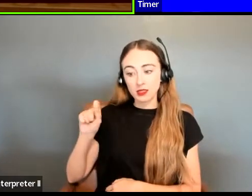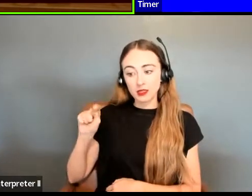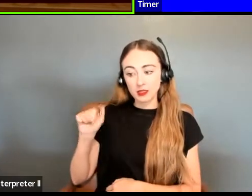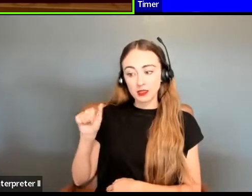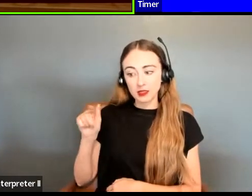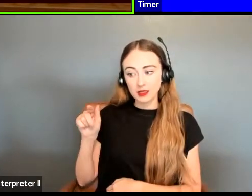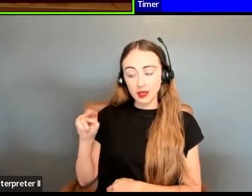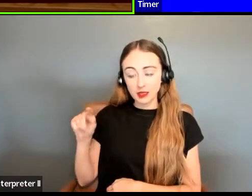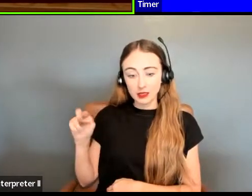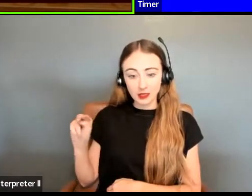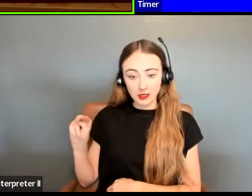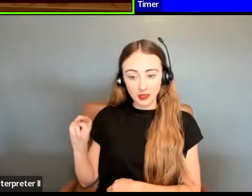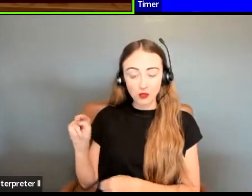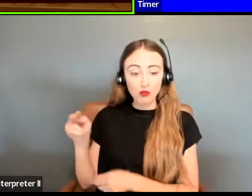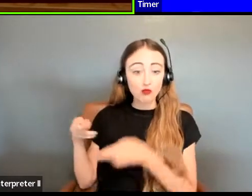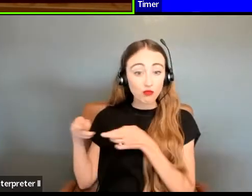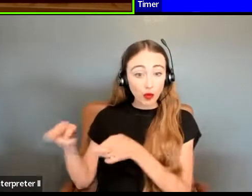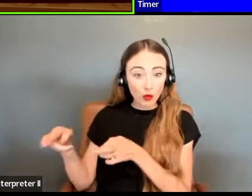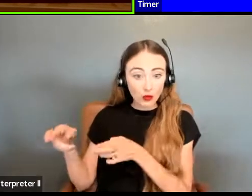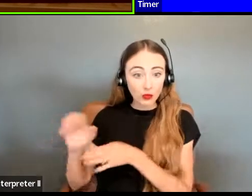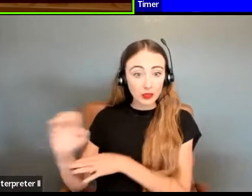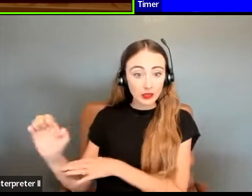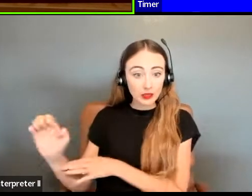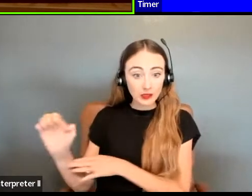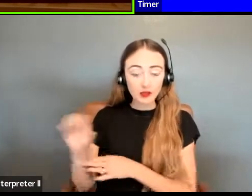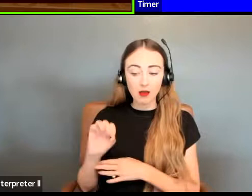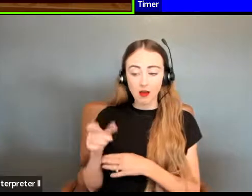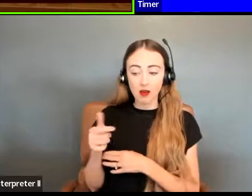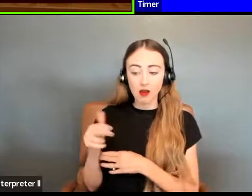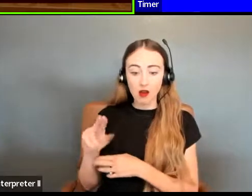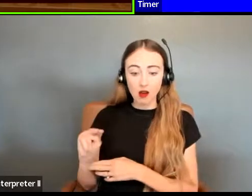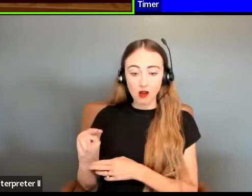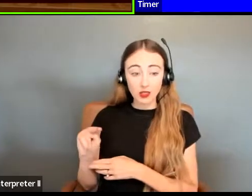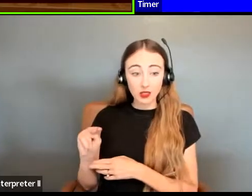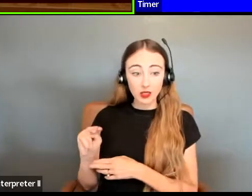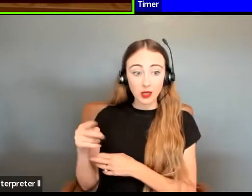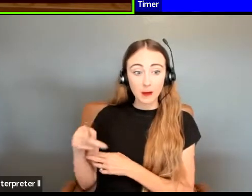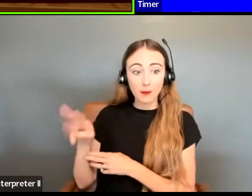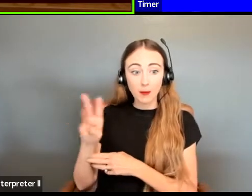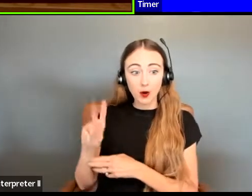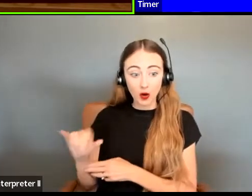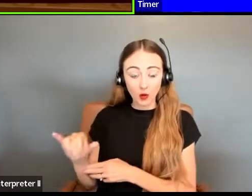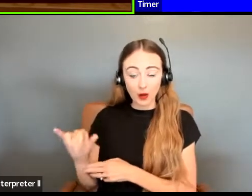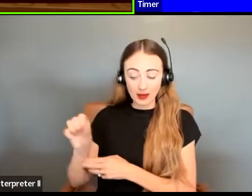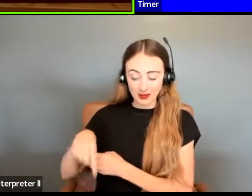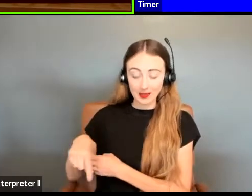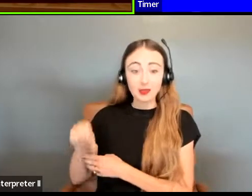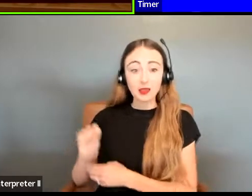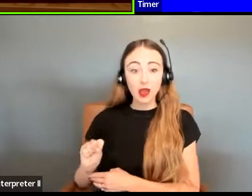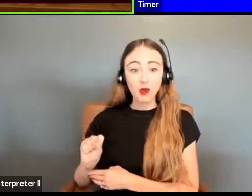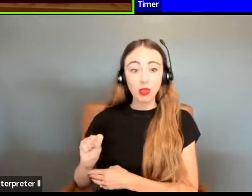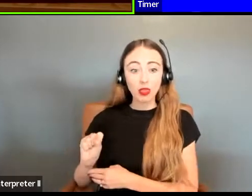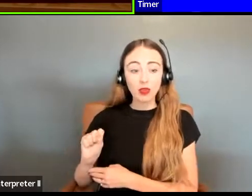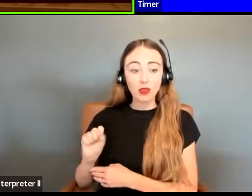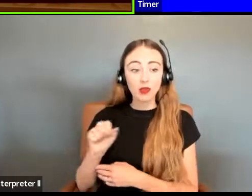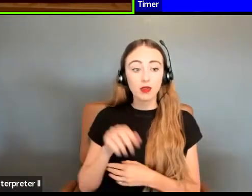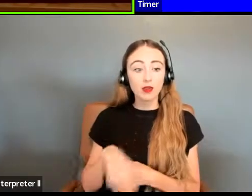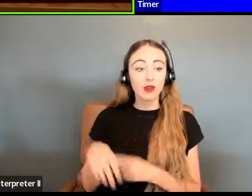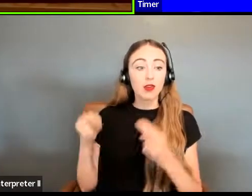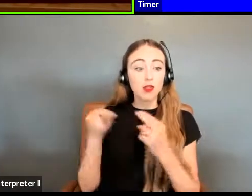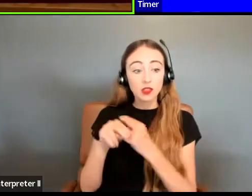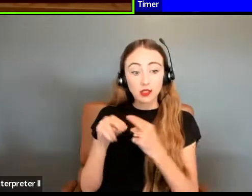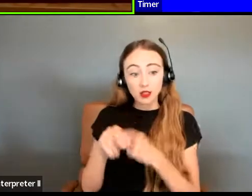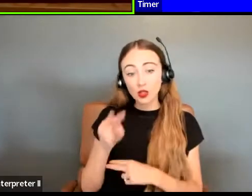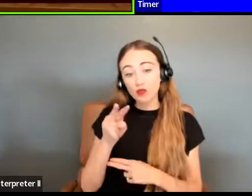Run Parkway south, Oxen Run Parkway and Atlantic Avenue to the south, and Interstate 295